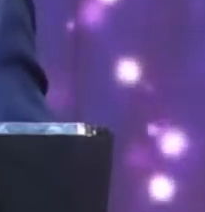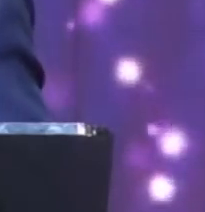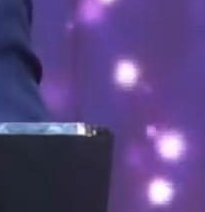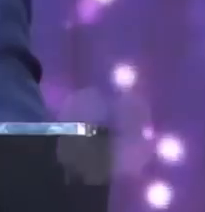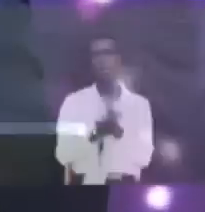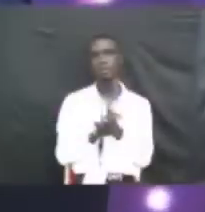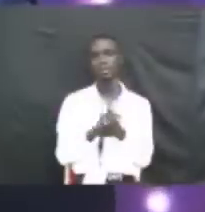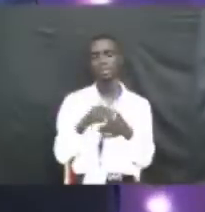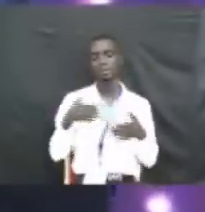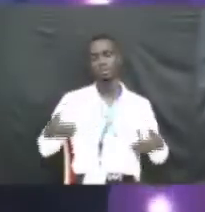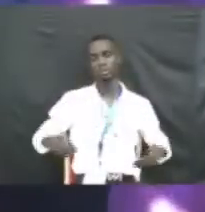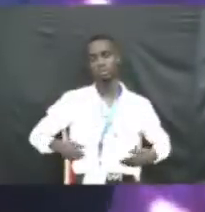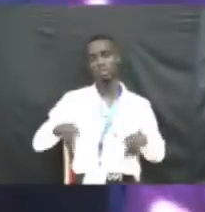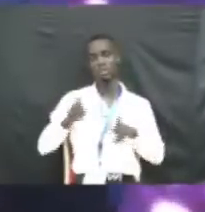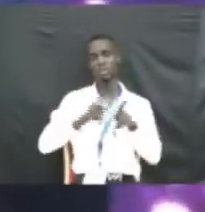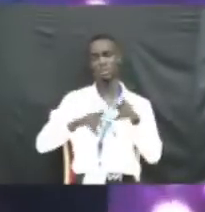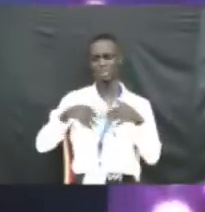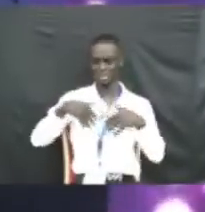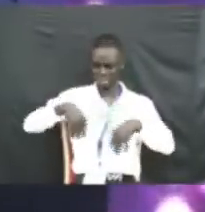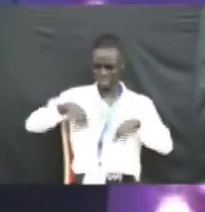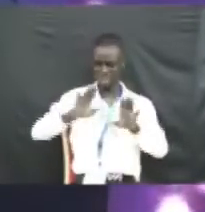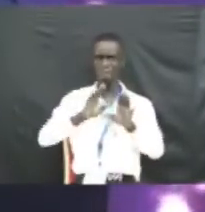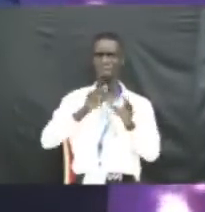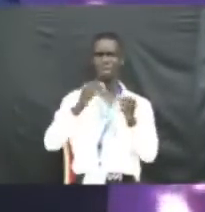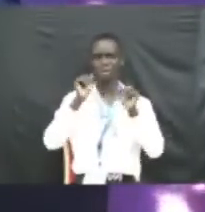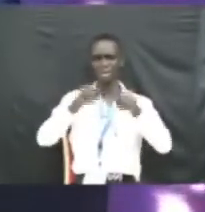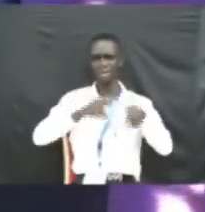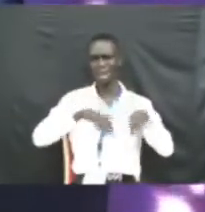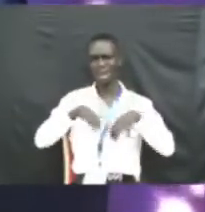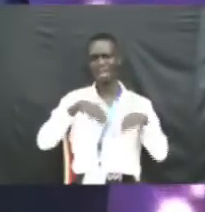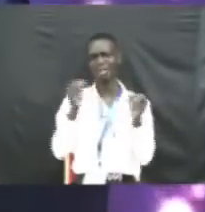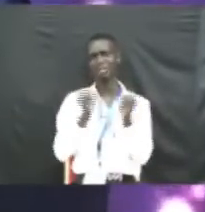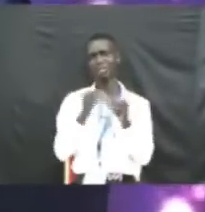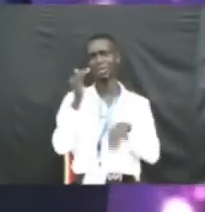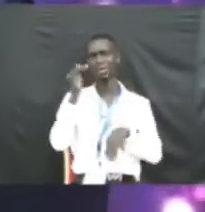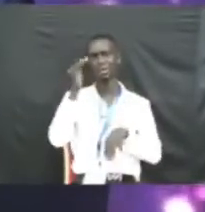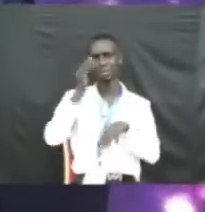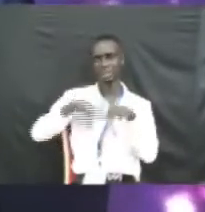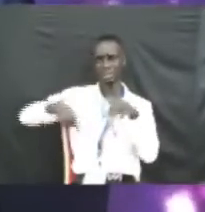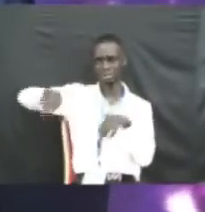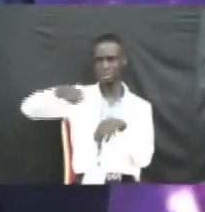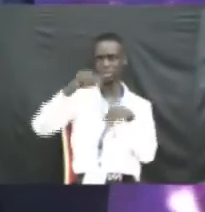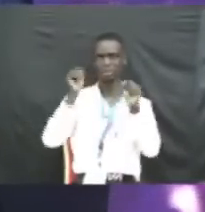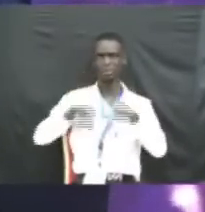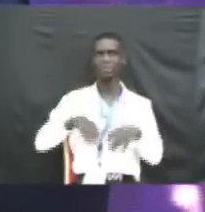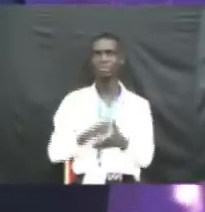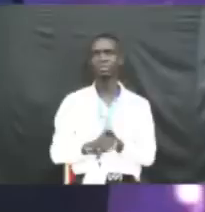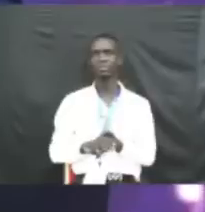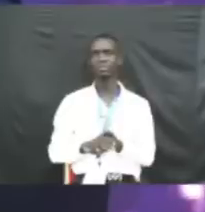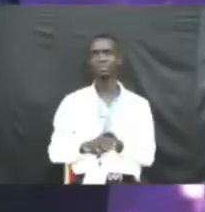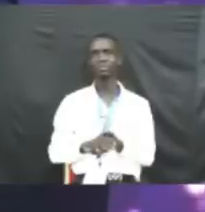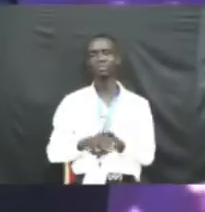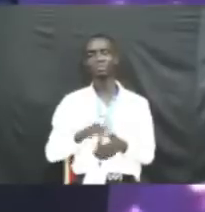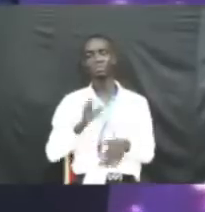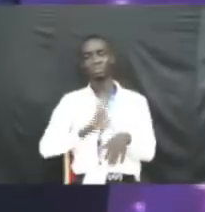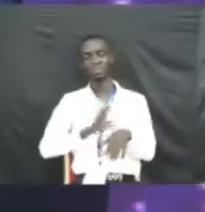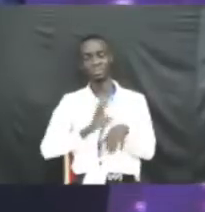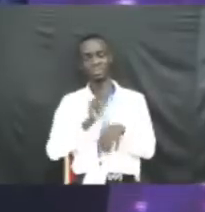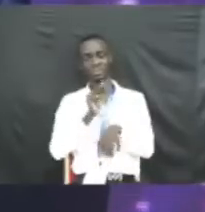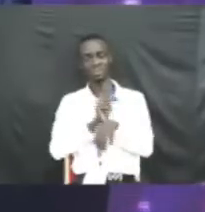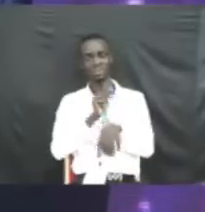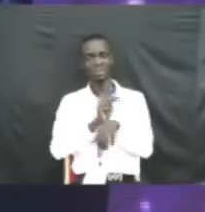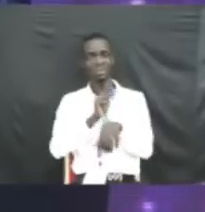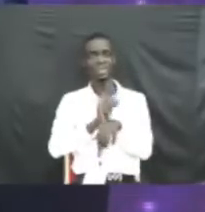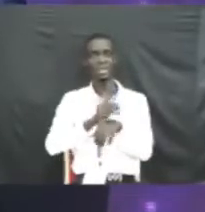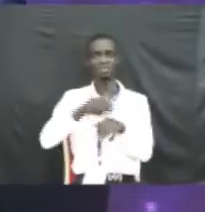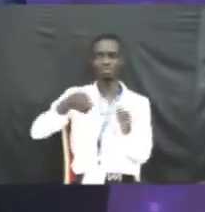It's with the young people. So let's release them. They can do much more than we can do. Chapency ministry reports from the